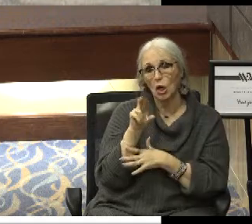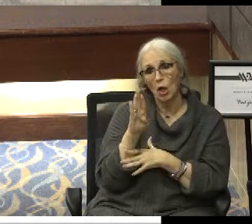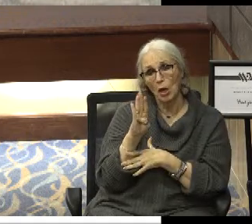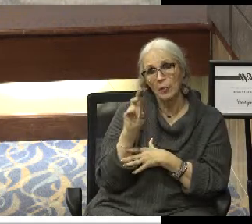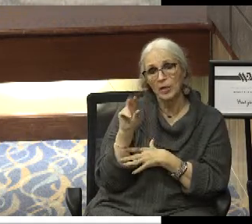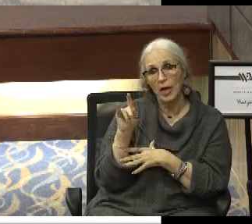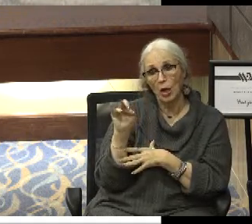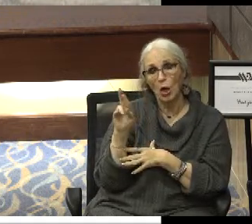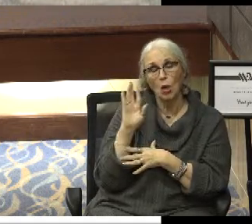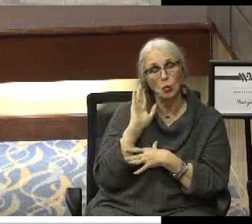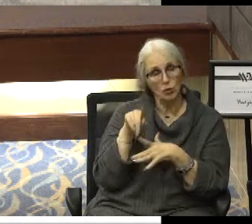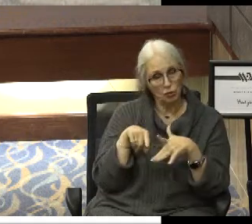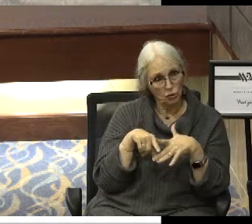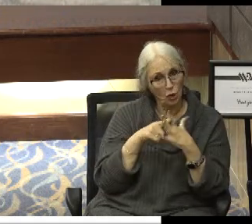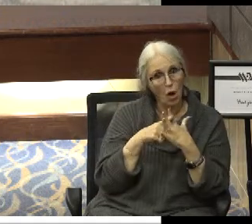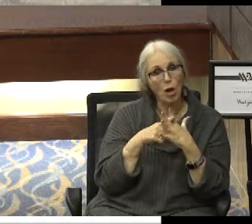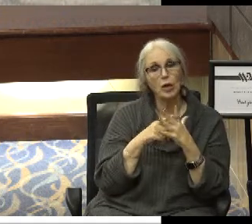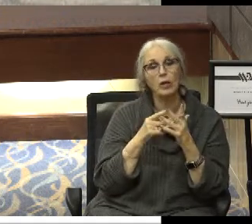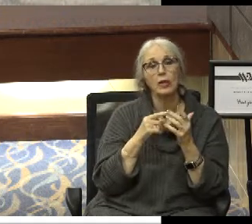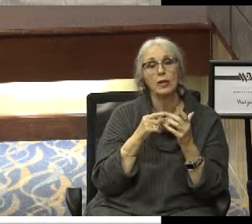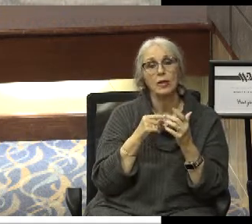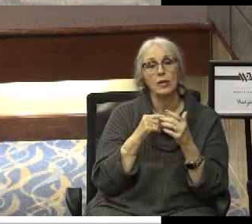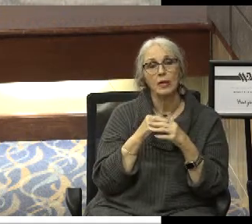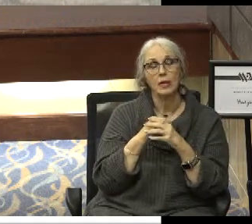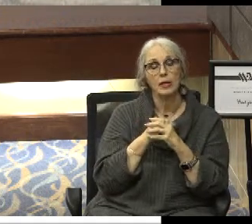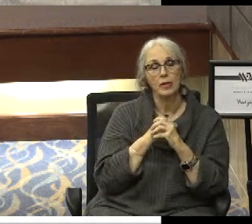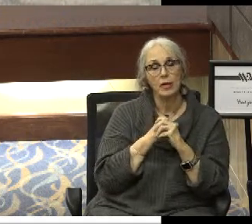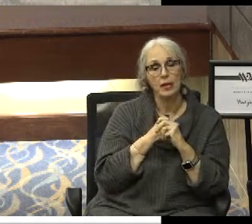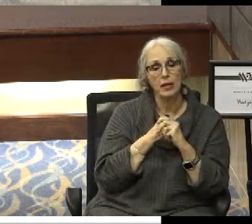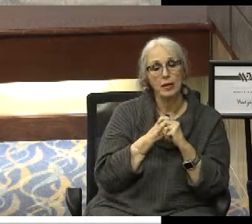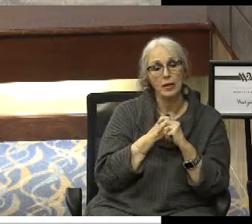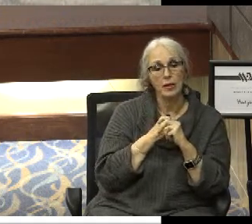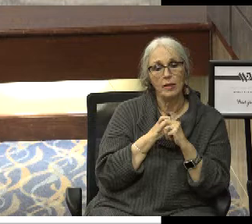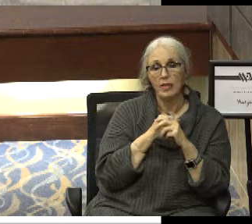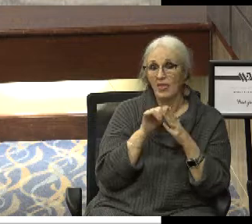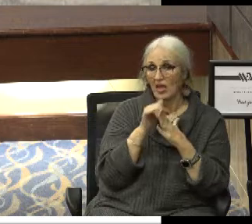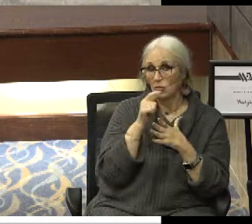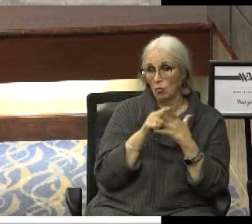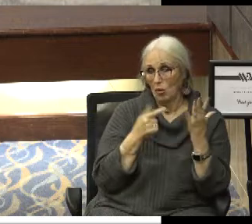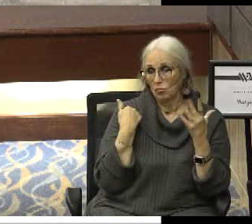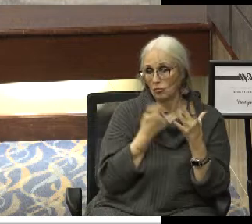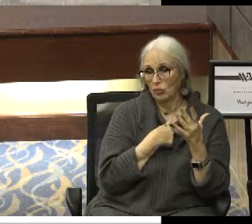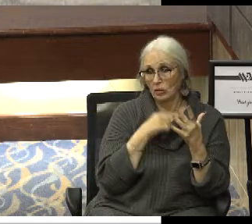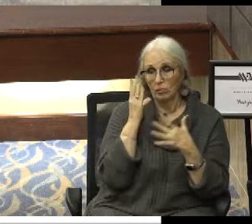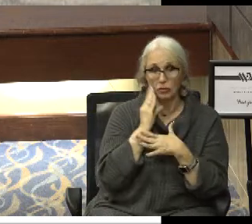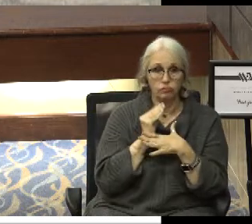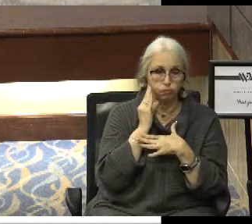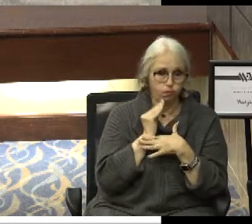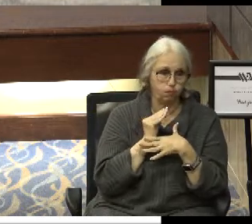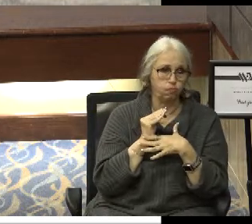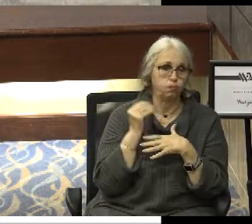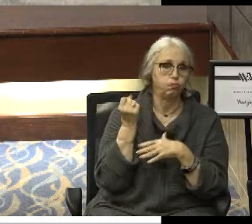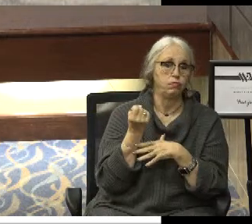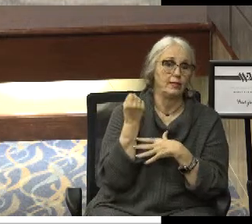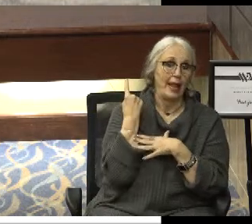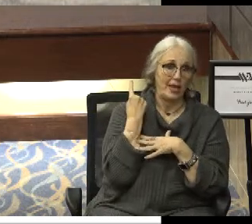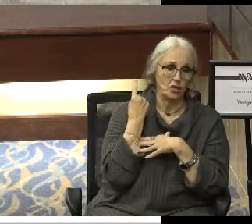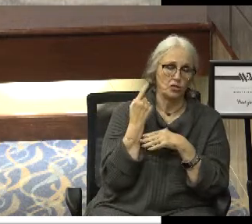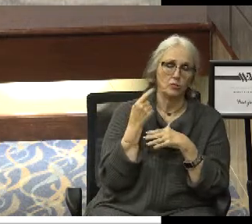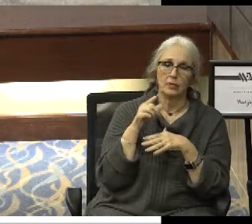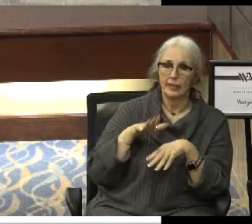will begin, and we'll be out of some of the dust that we've all been experiencing over the last year in this